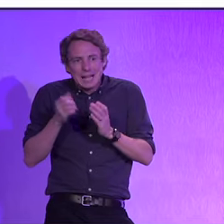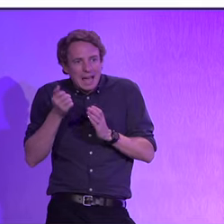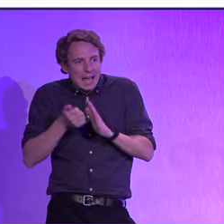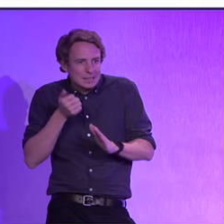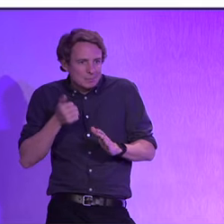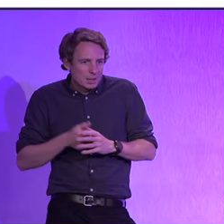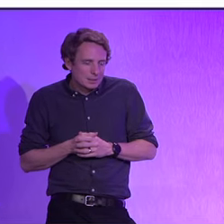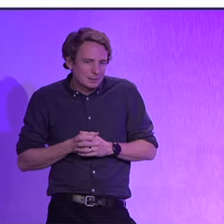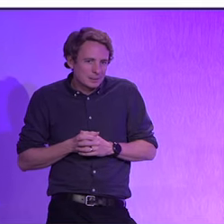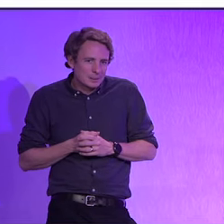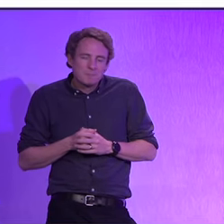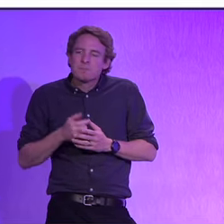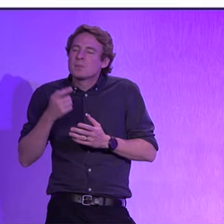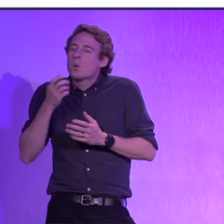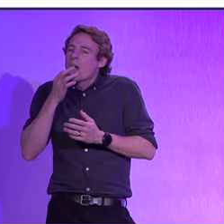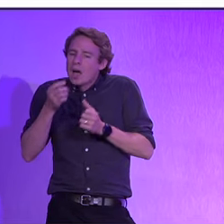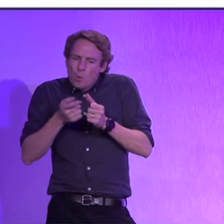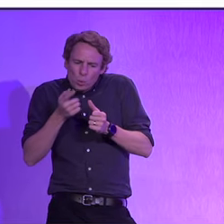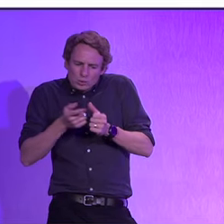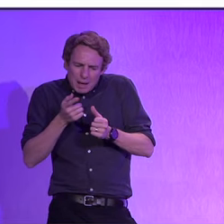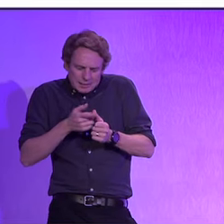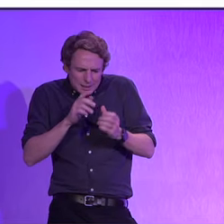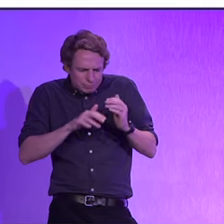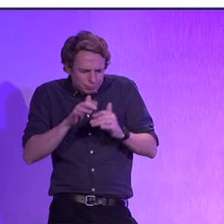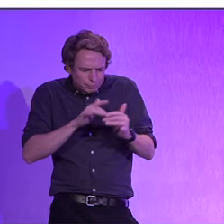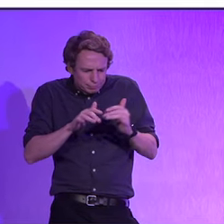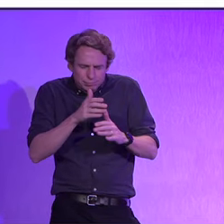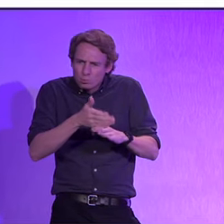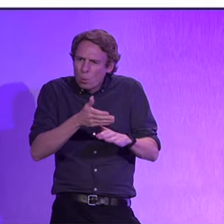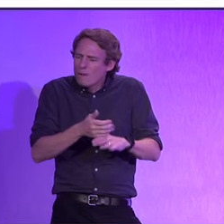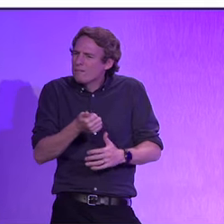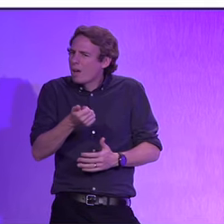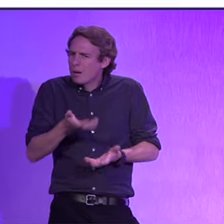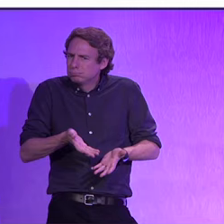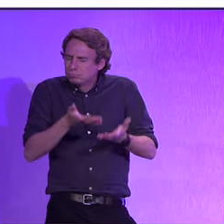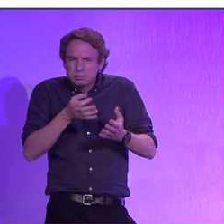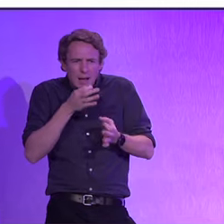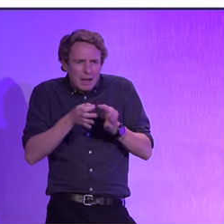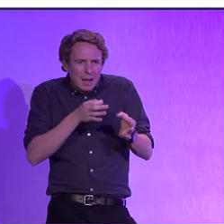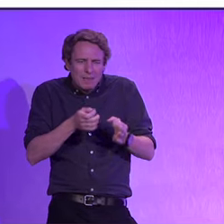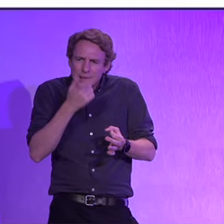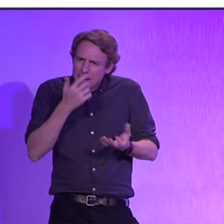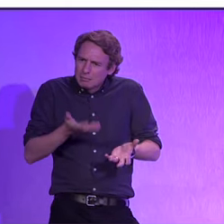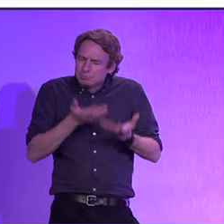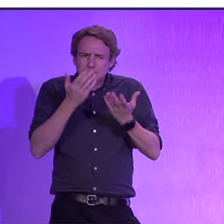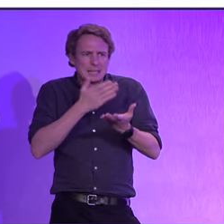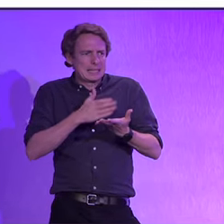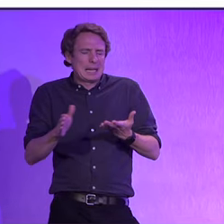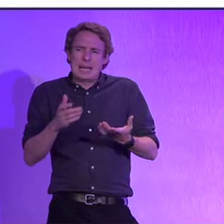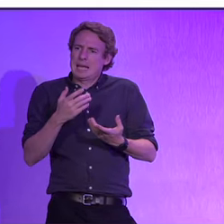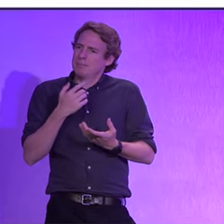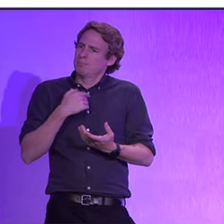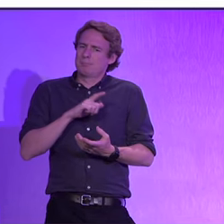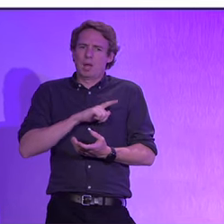alike. Be not tepid when asking automatons to toil, freeing the mind and the soul to discover, to invite the muses to